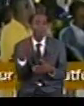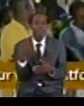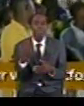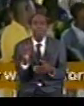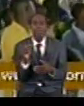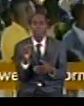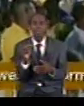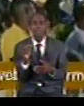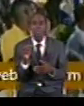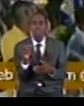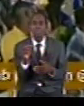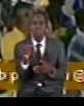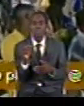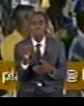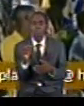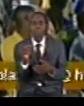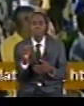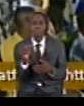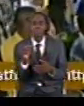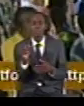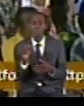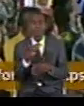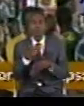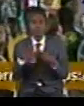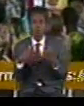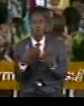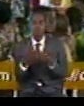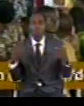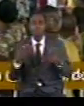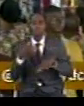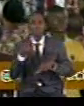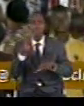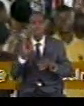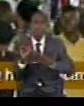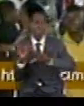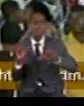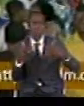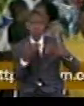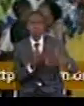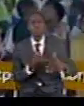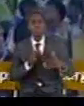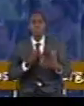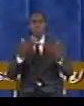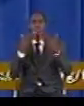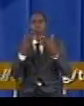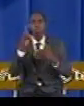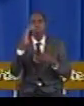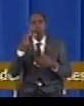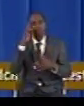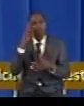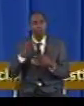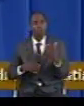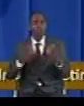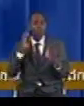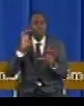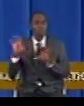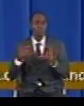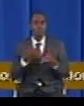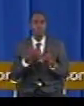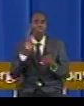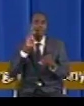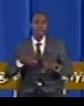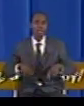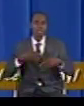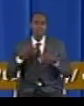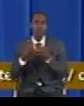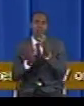by the left side, all the pains vanished. I praise God for all his doings in my life in Jesus' name. Jam